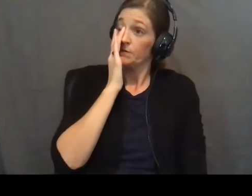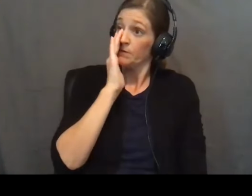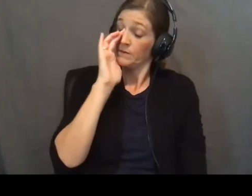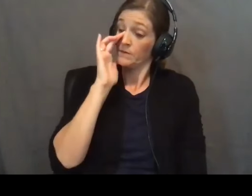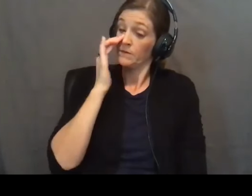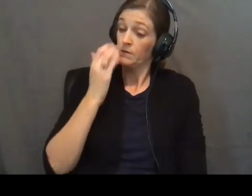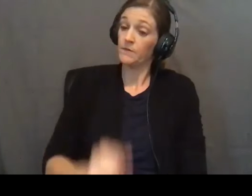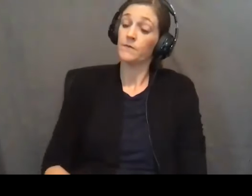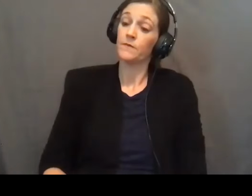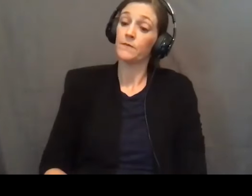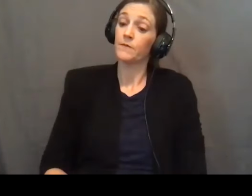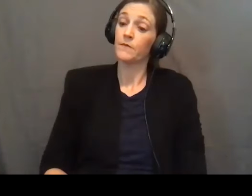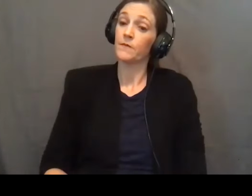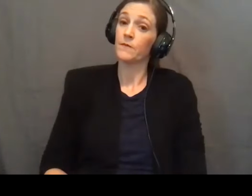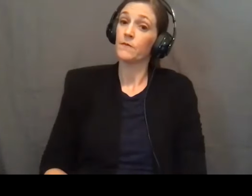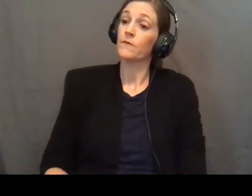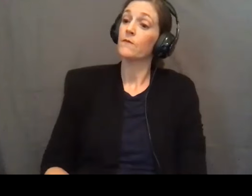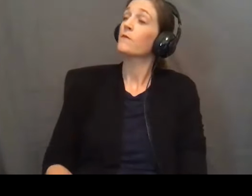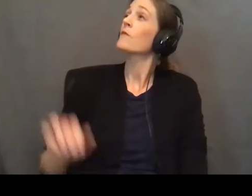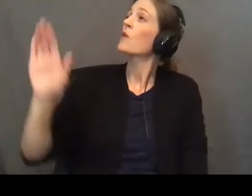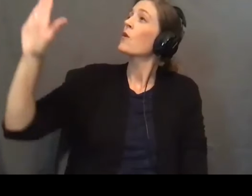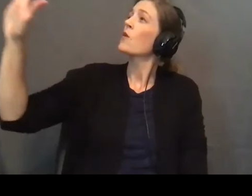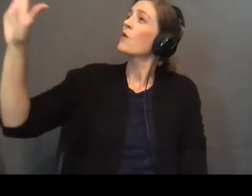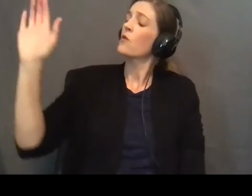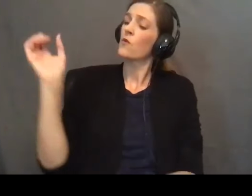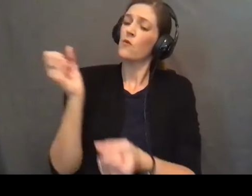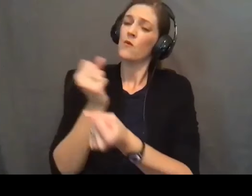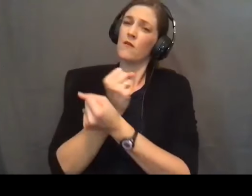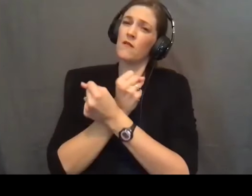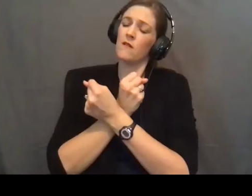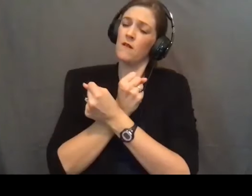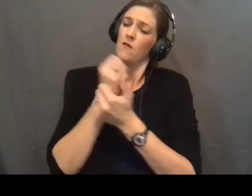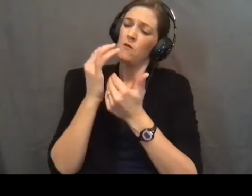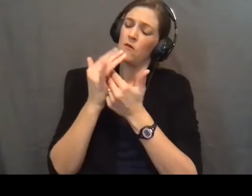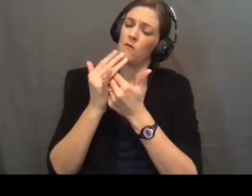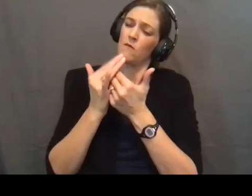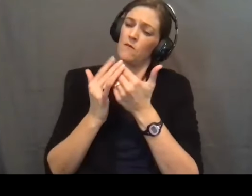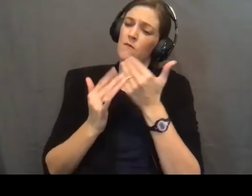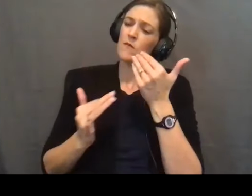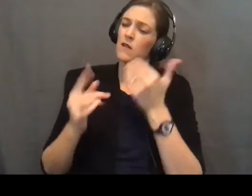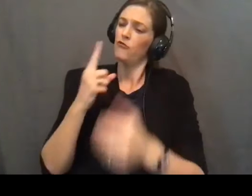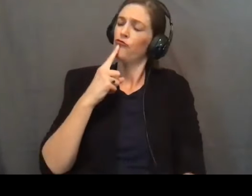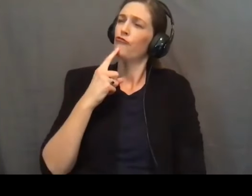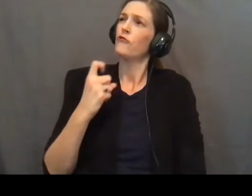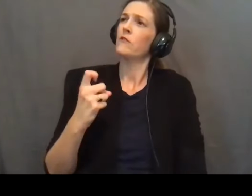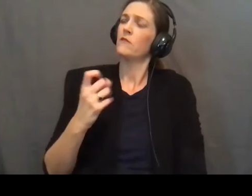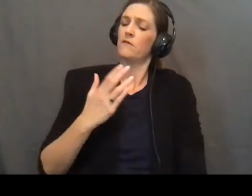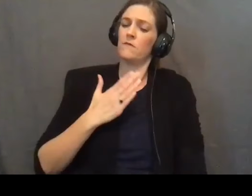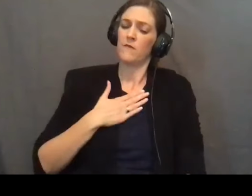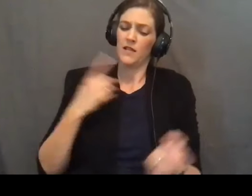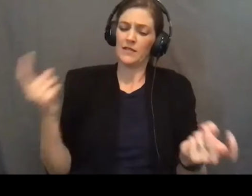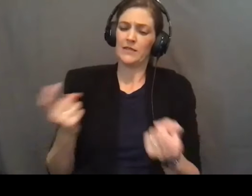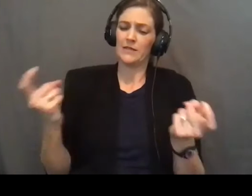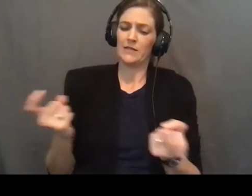Where your love Ran red And my sin Washed